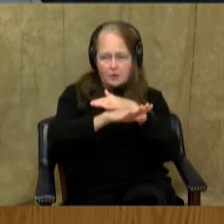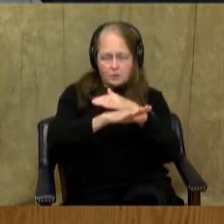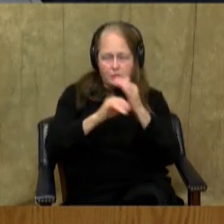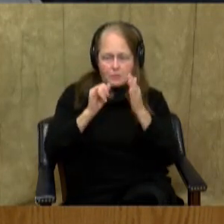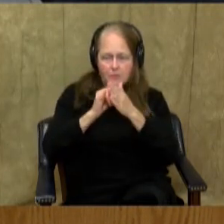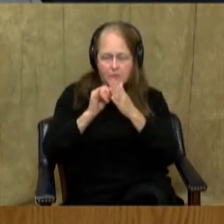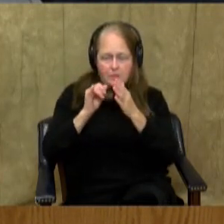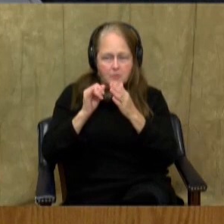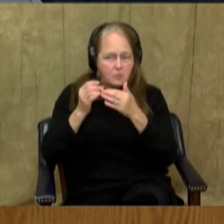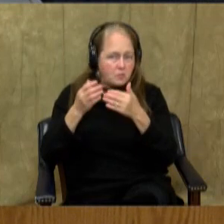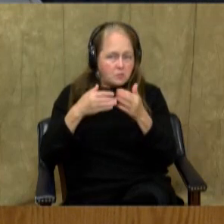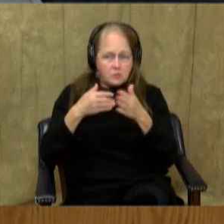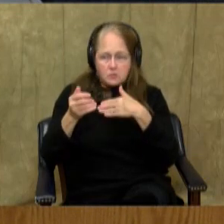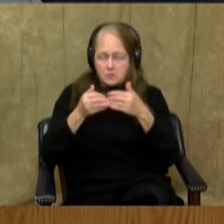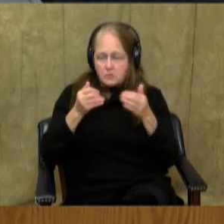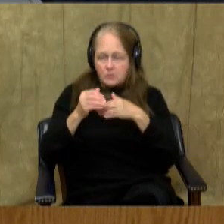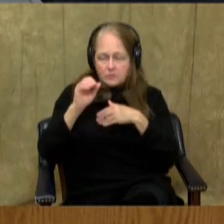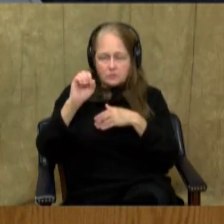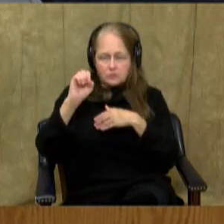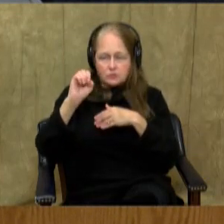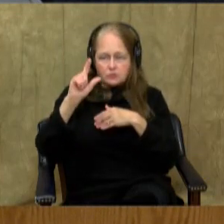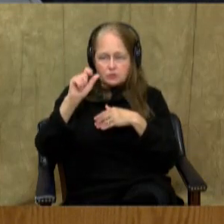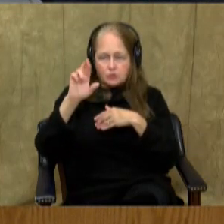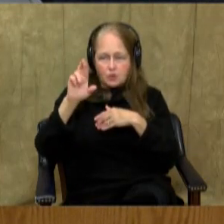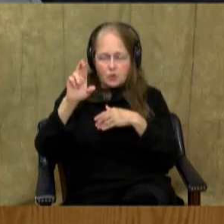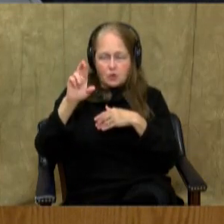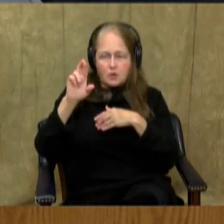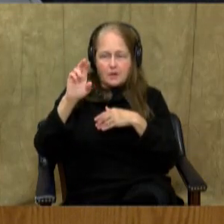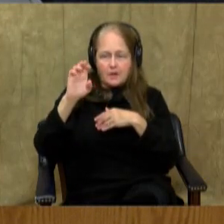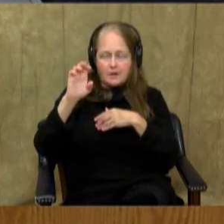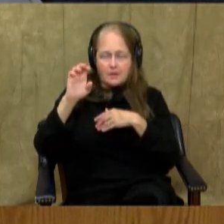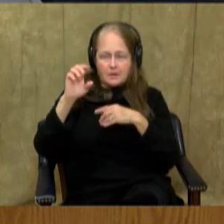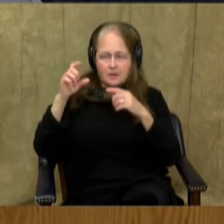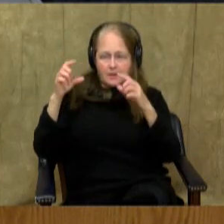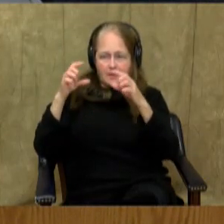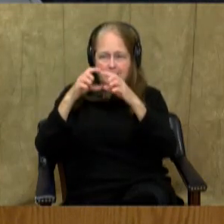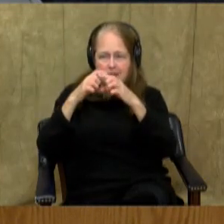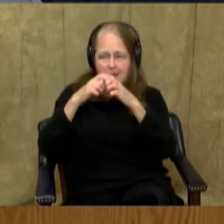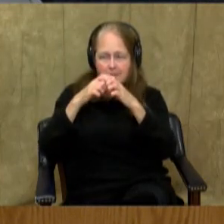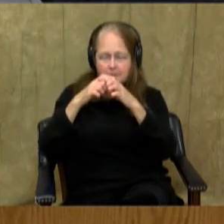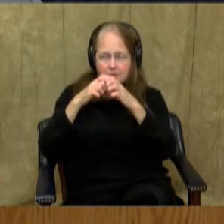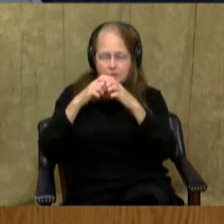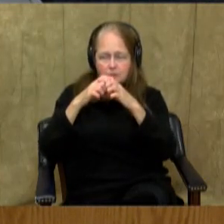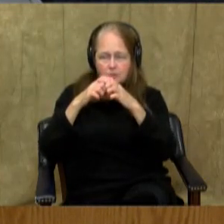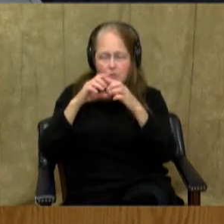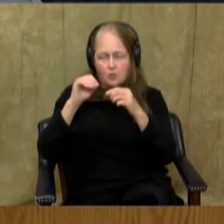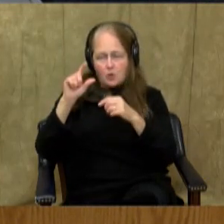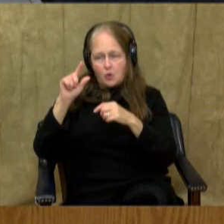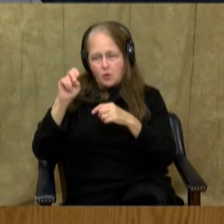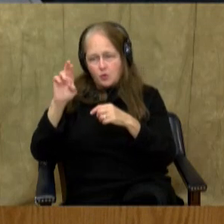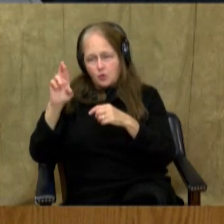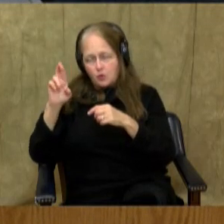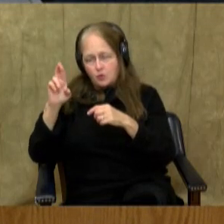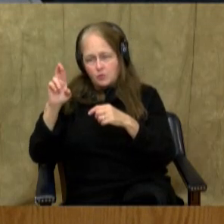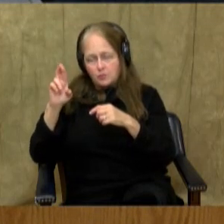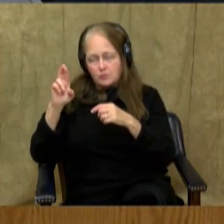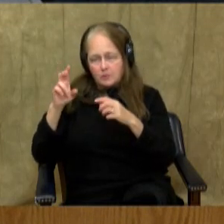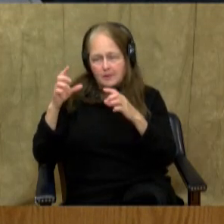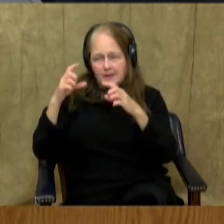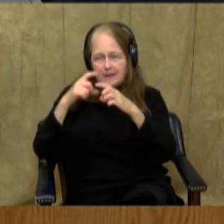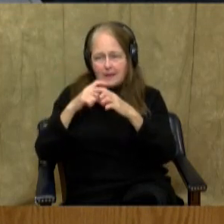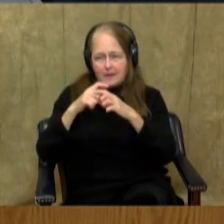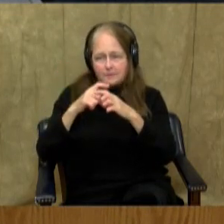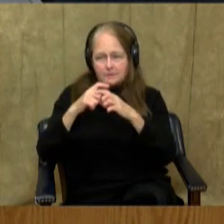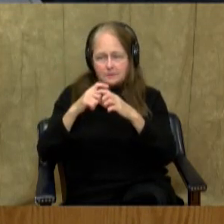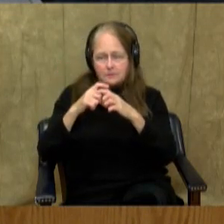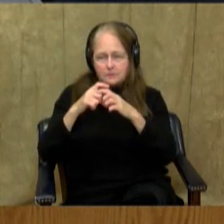And whether or not it's a solar eclipse or a lunar eclipse is about what shadow we're talking about.